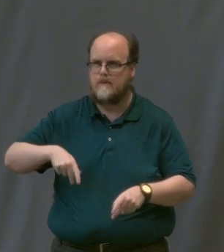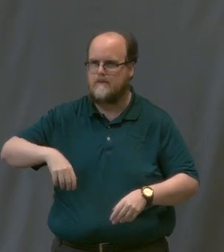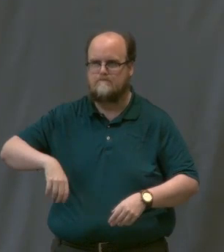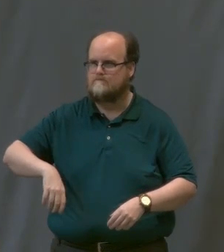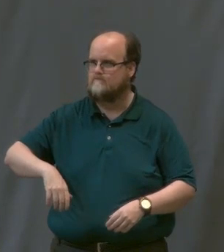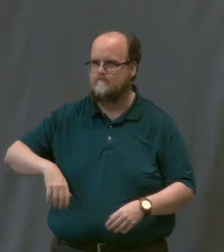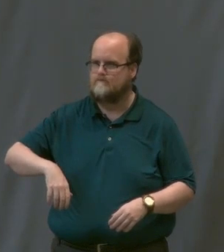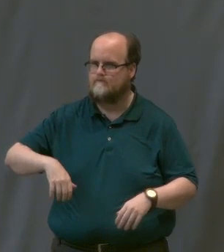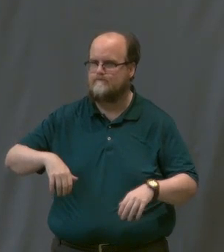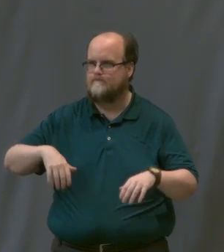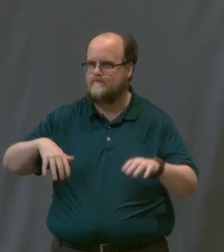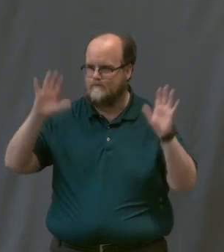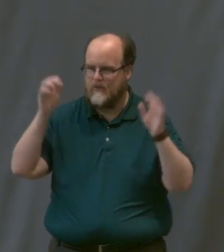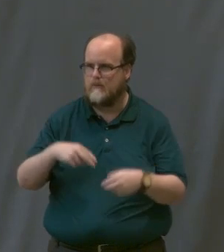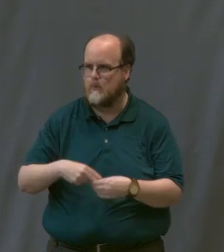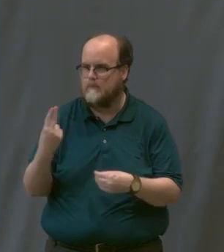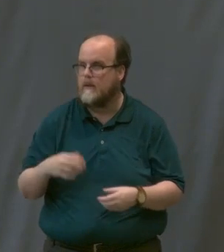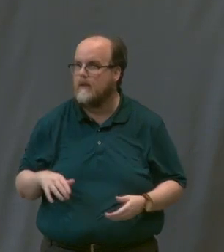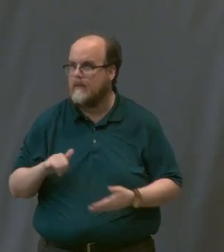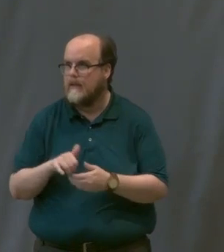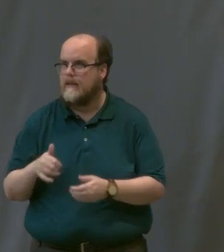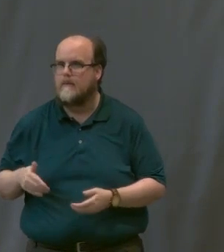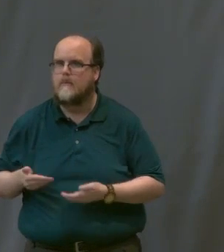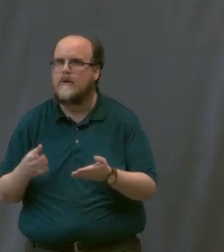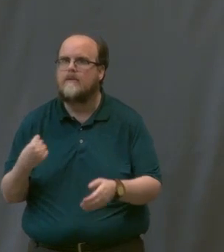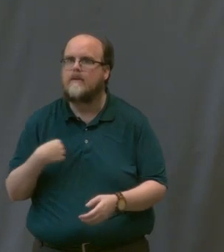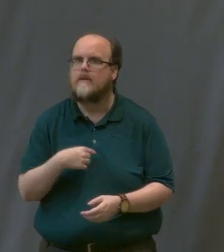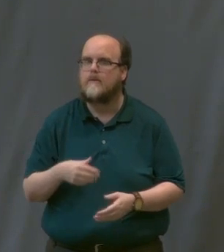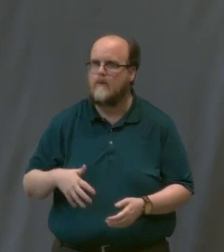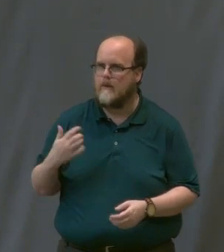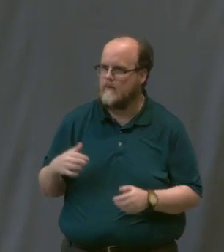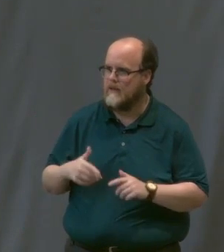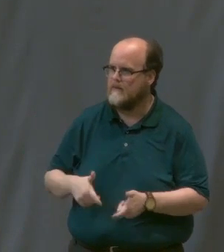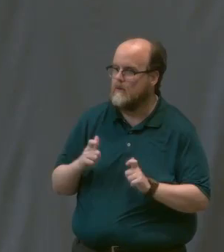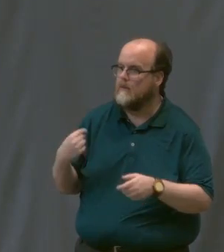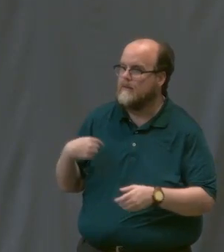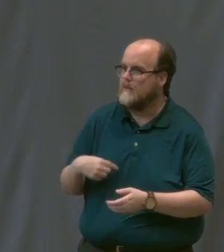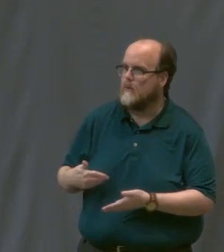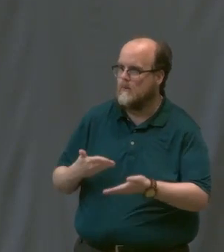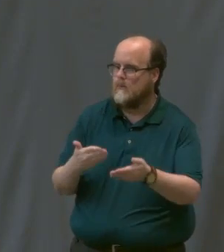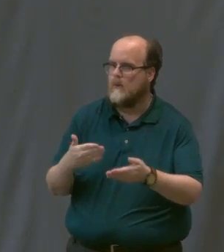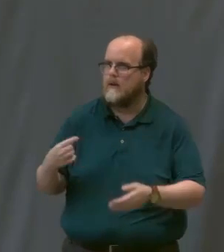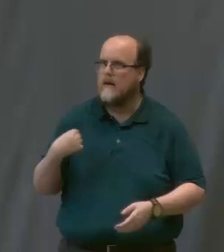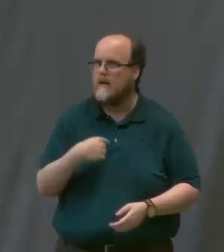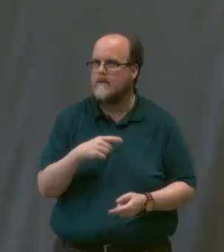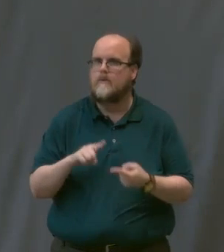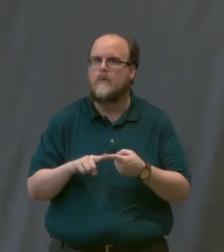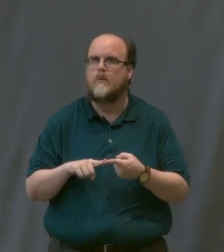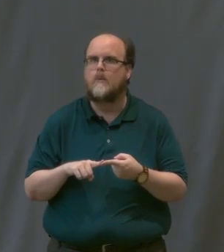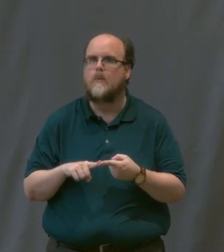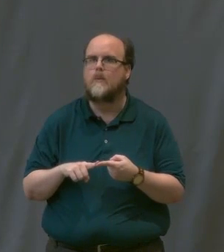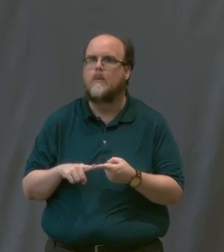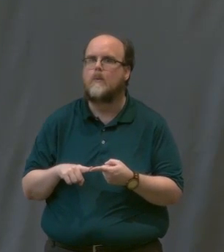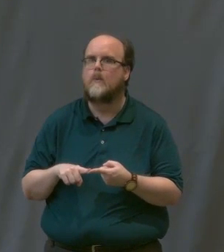Which is going to get us, wow, we're going fast here tonight. This is going to get us into